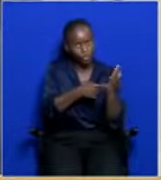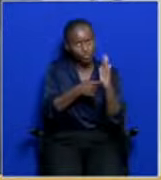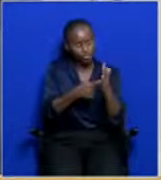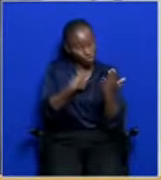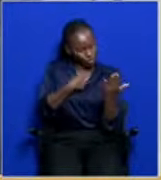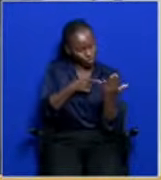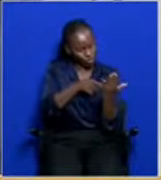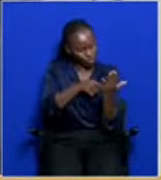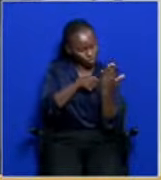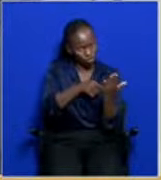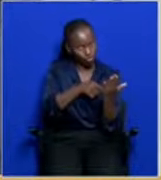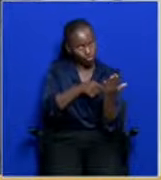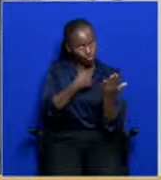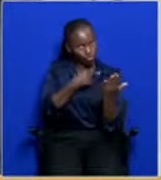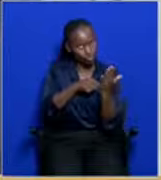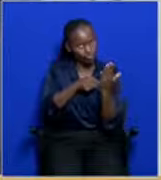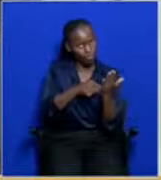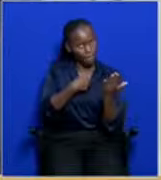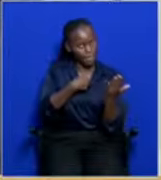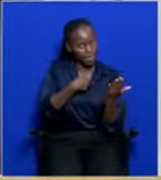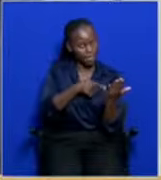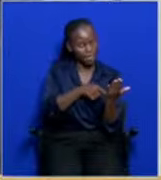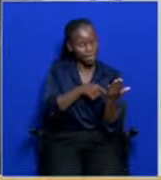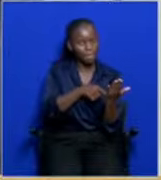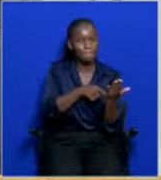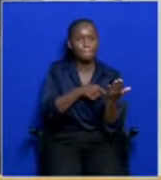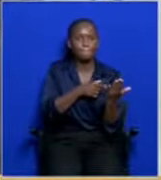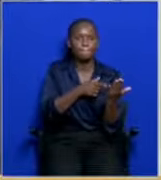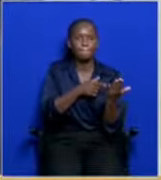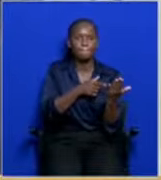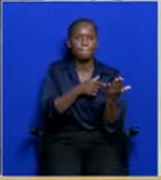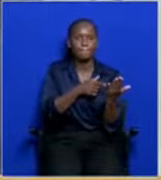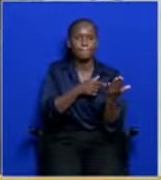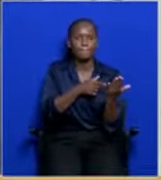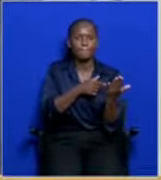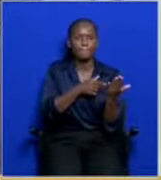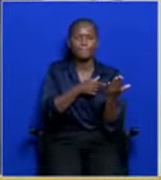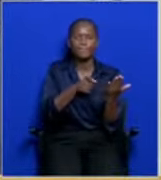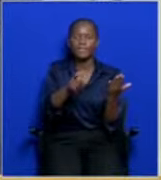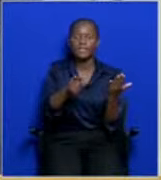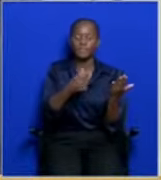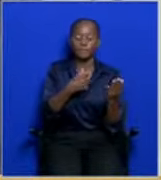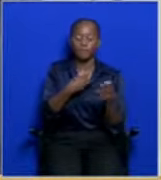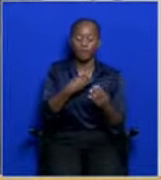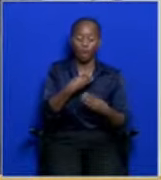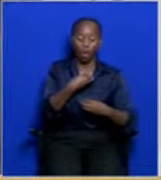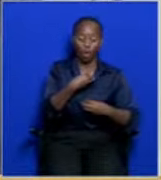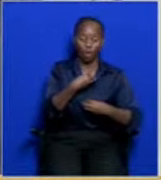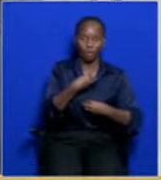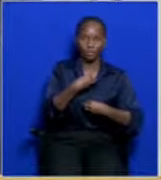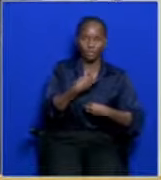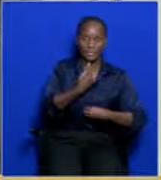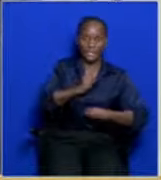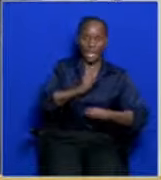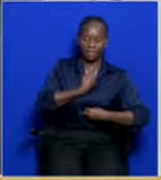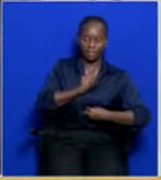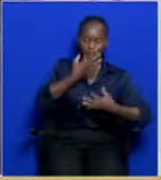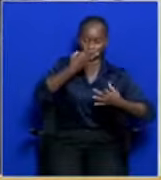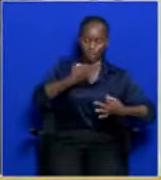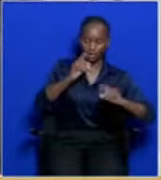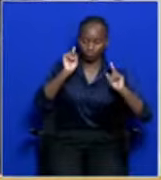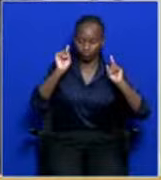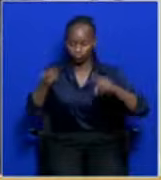if they acted on their own initiative whilst not on duty.